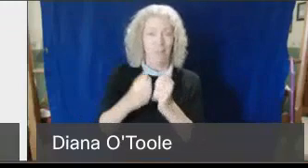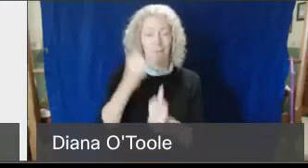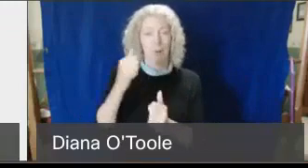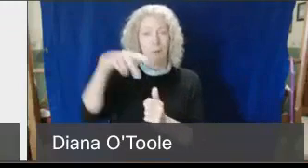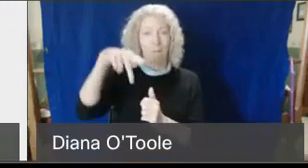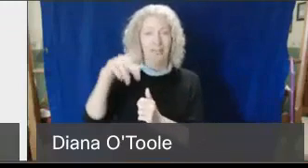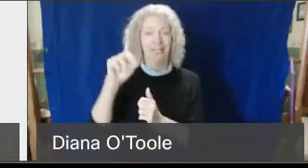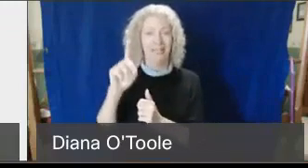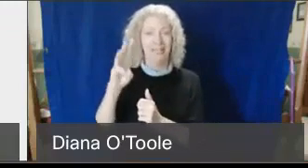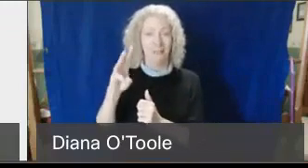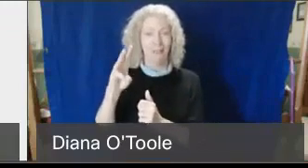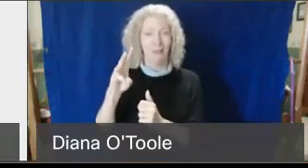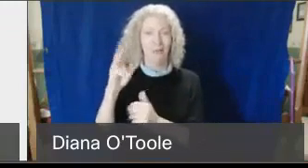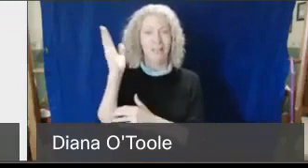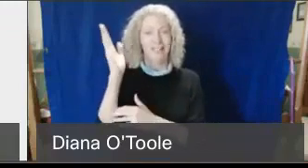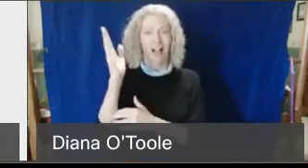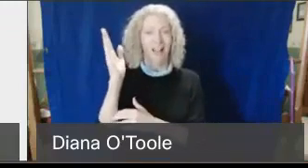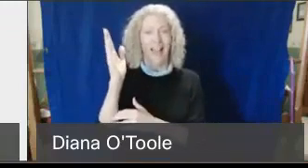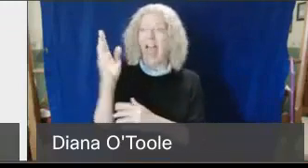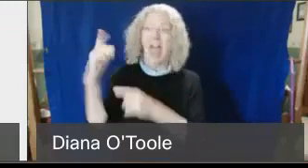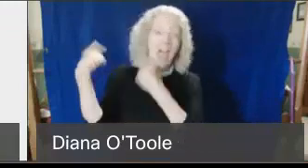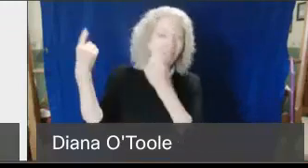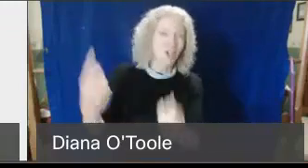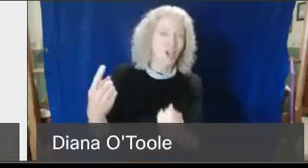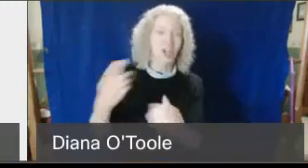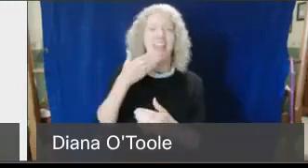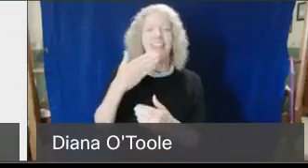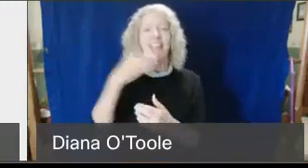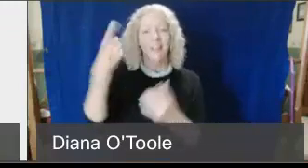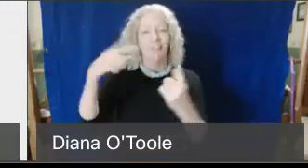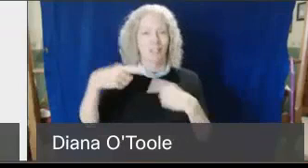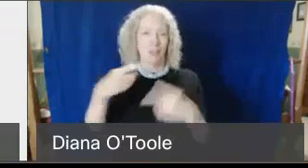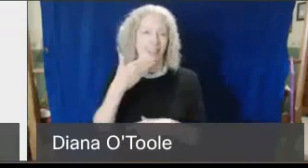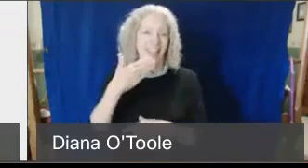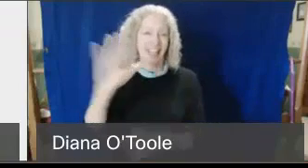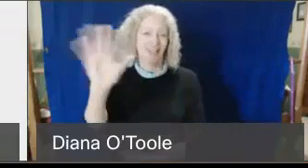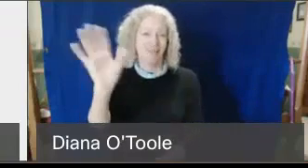ever. Thank you all. Thanks, everybody.